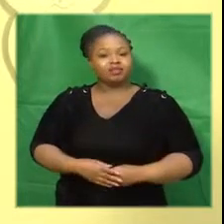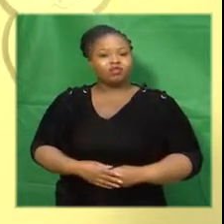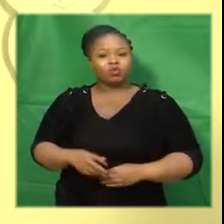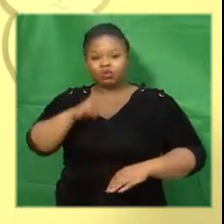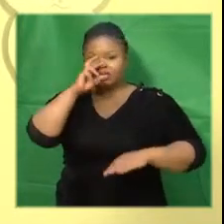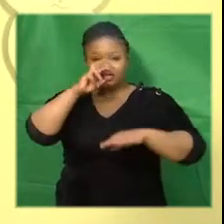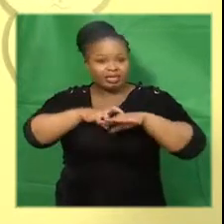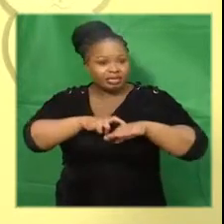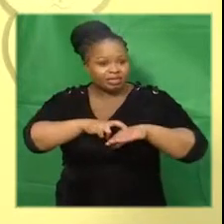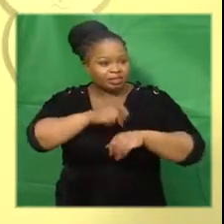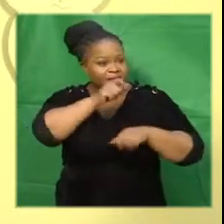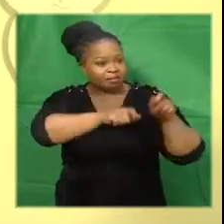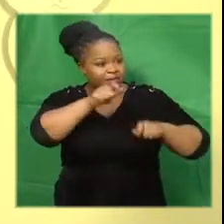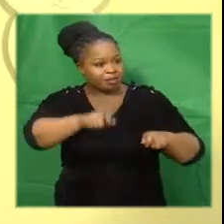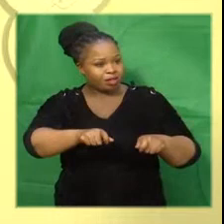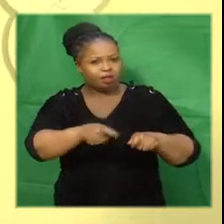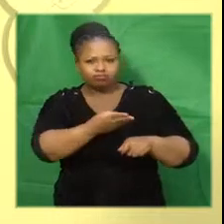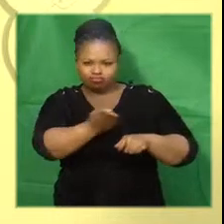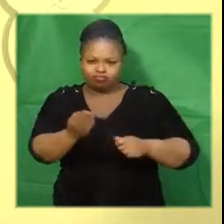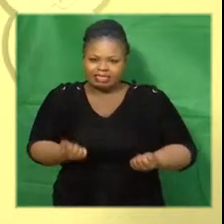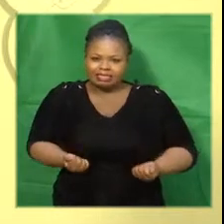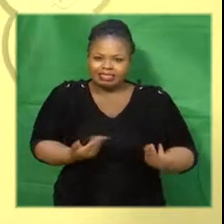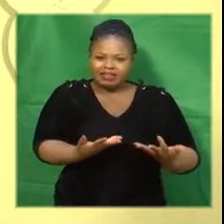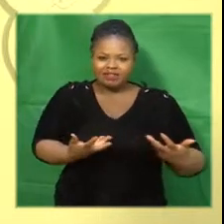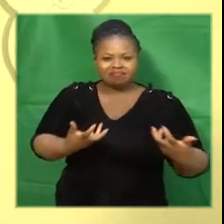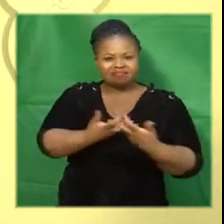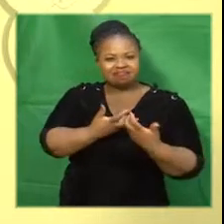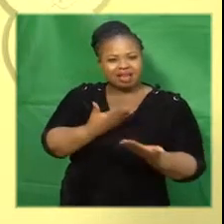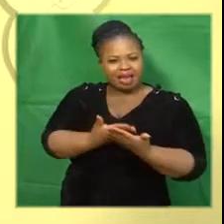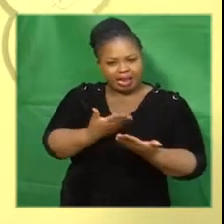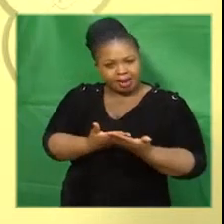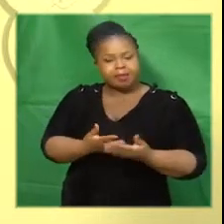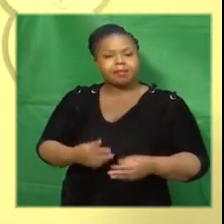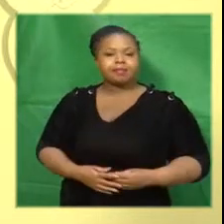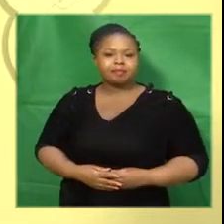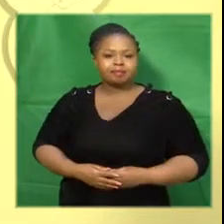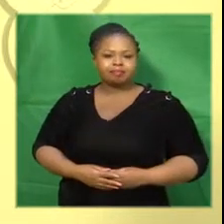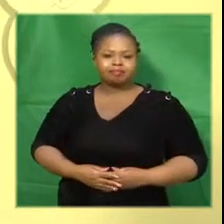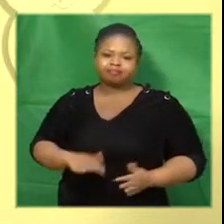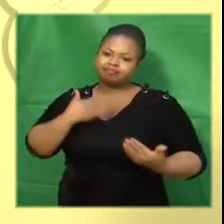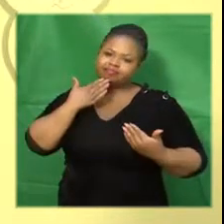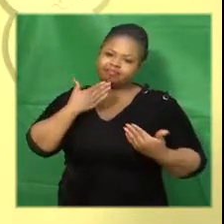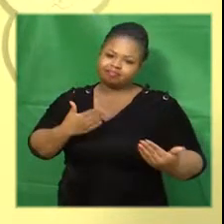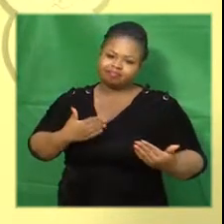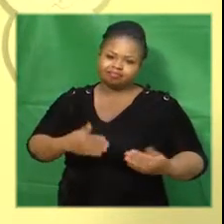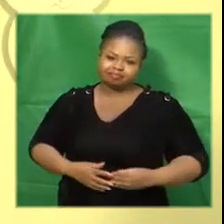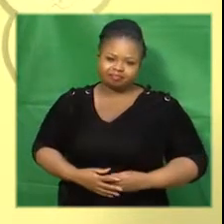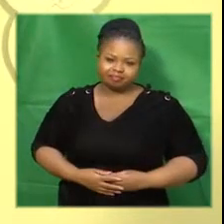of the people of our country. I thank you.